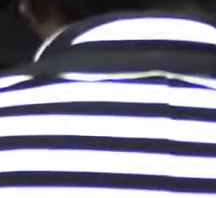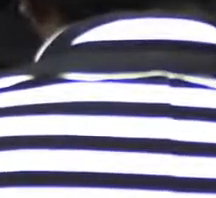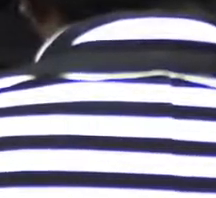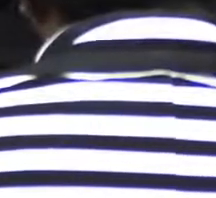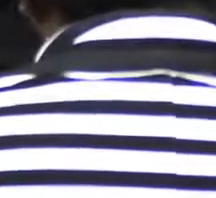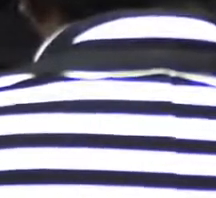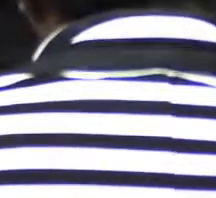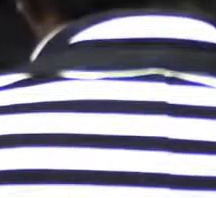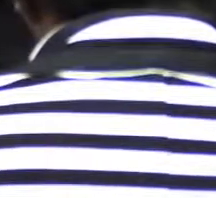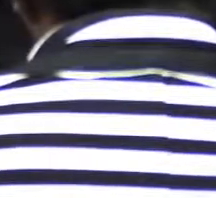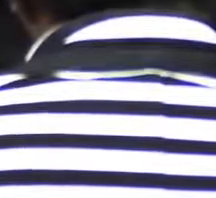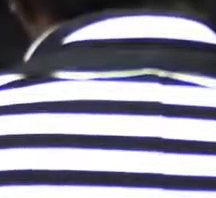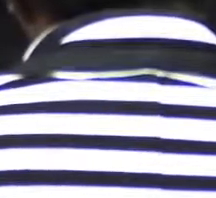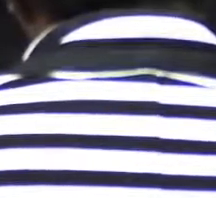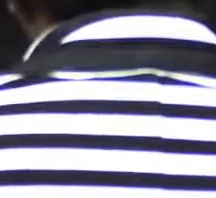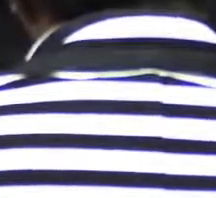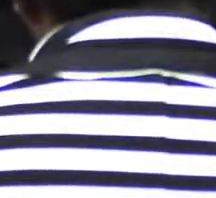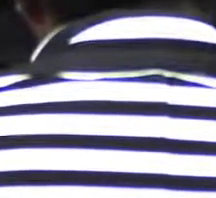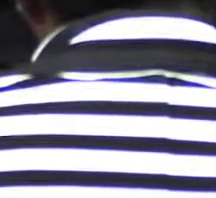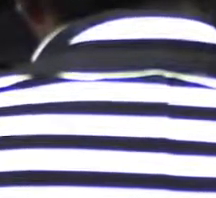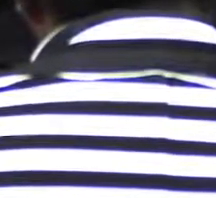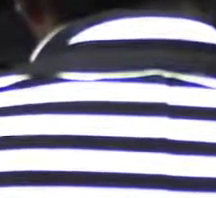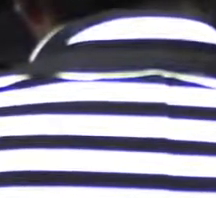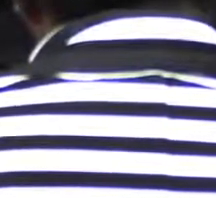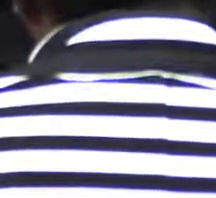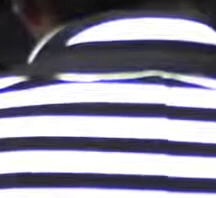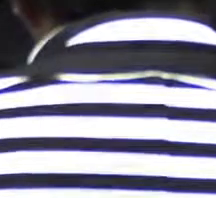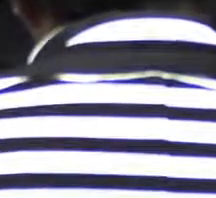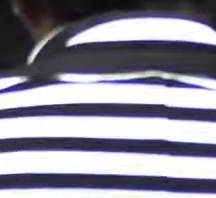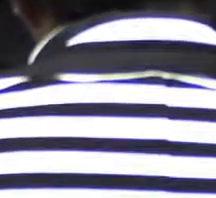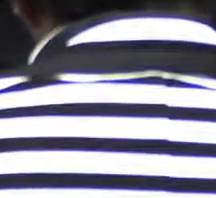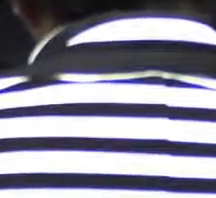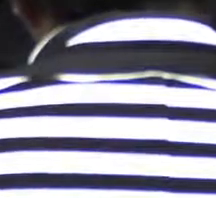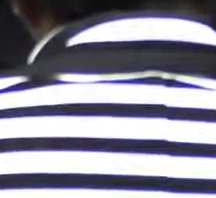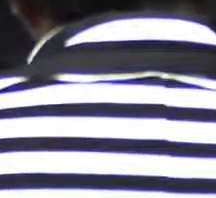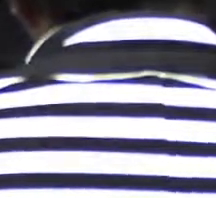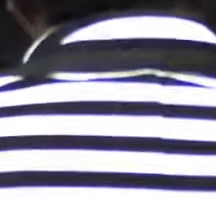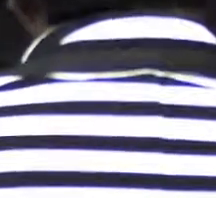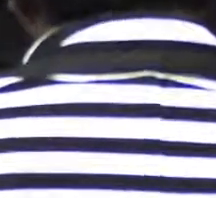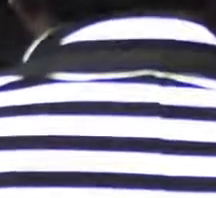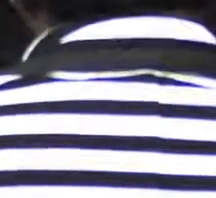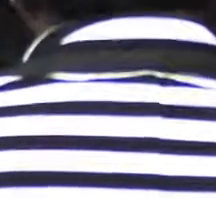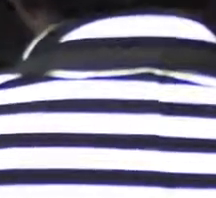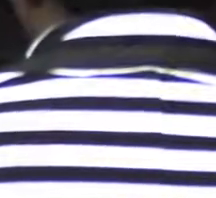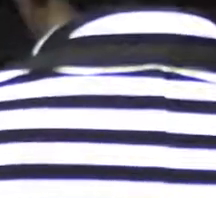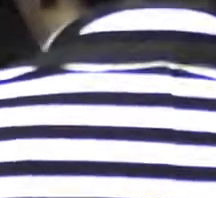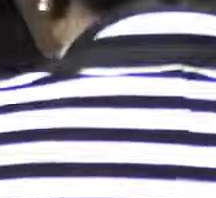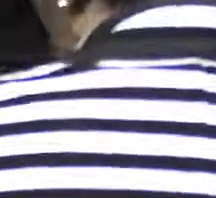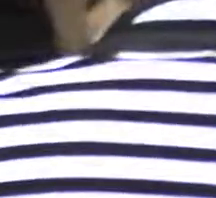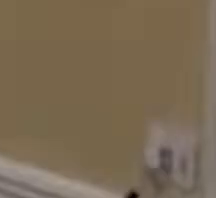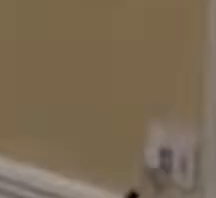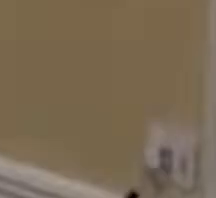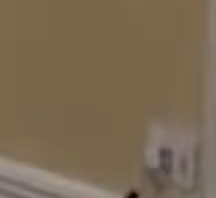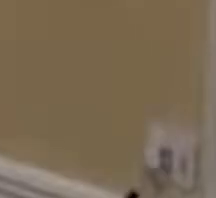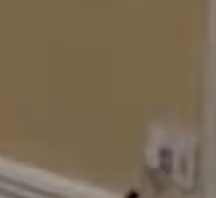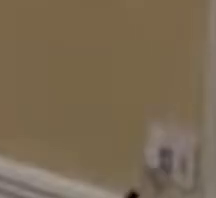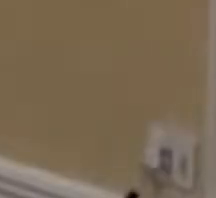sonke ngamunye namunye. Siyabonga manje kuze kube phakade. Amen.